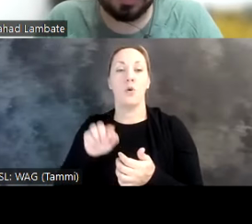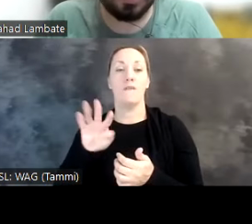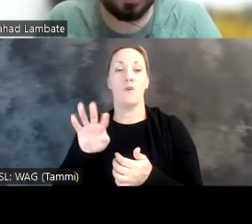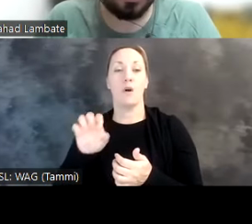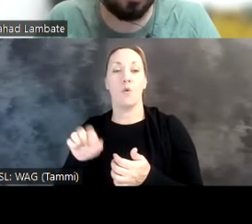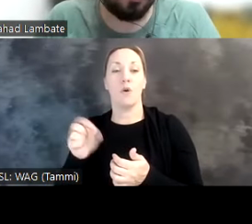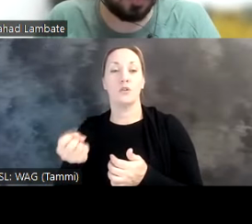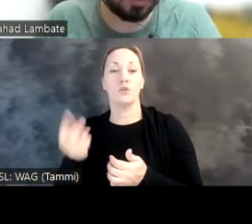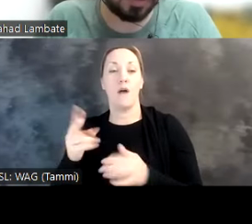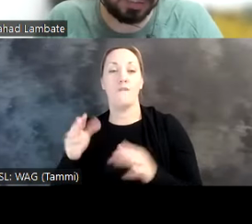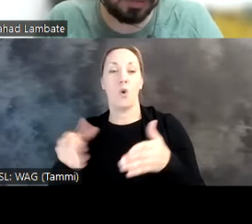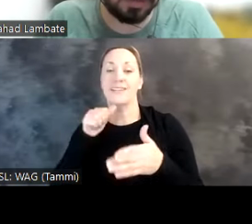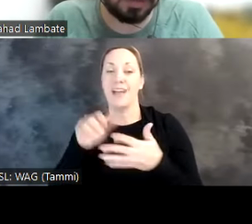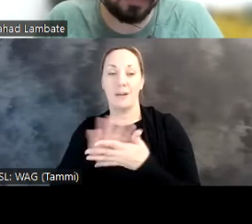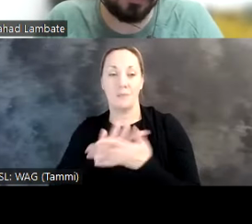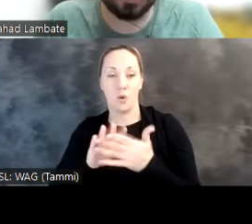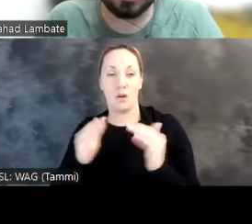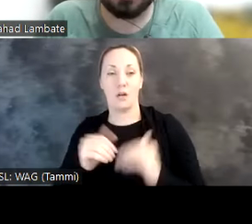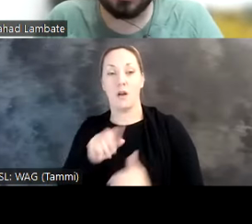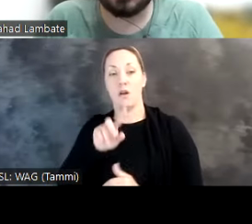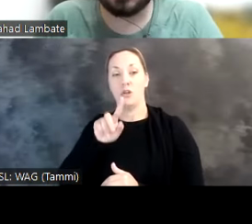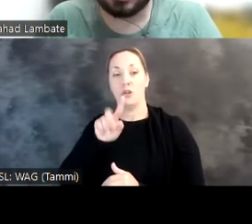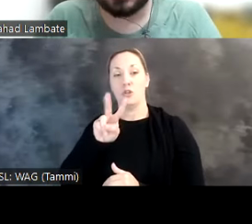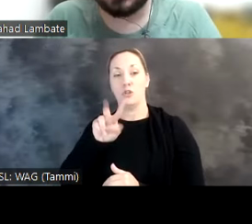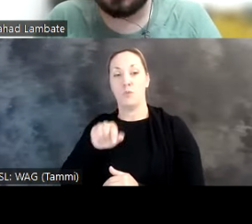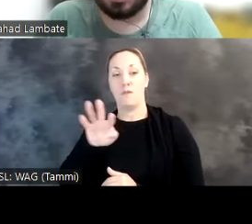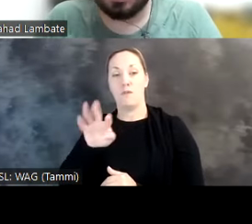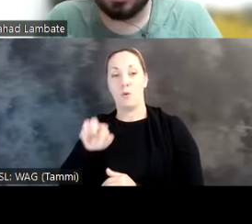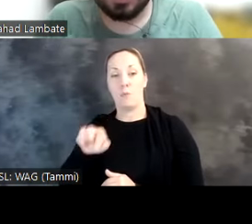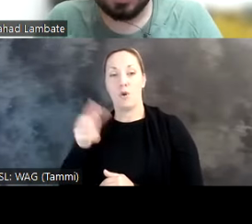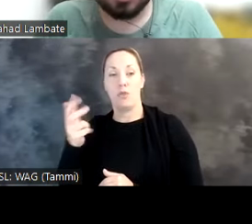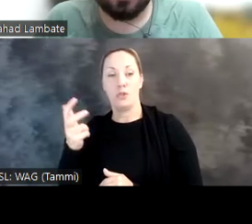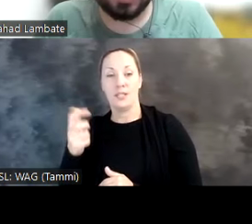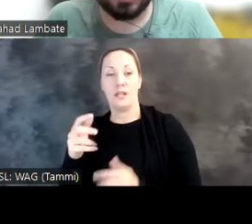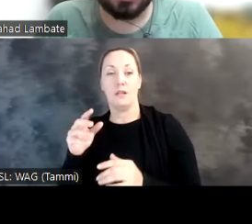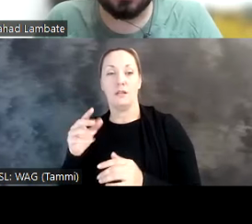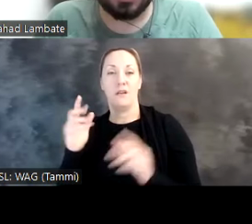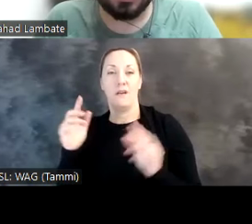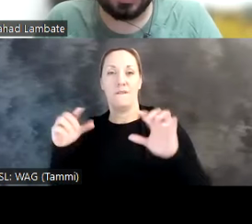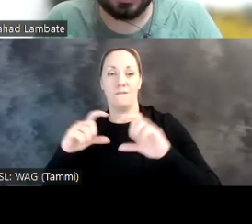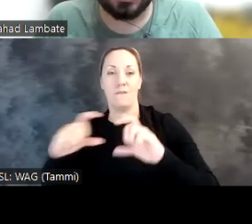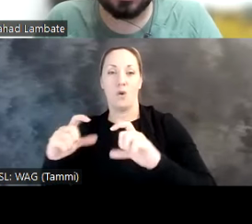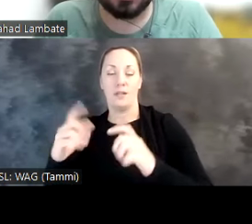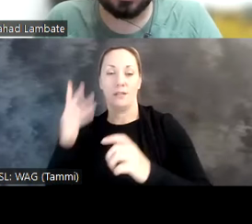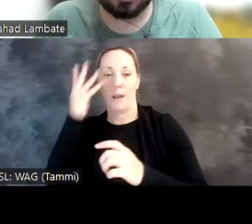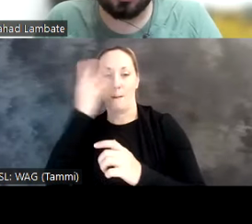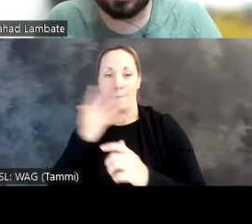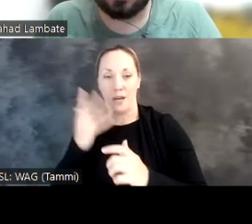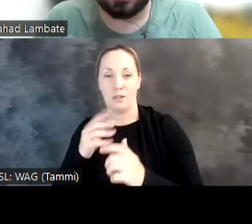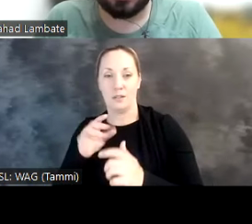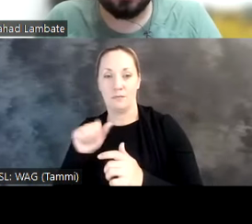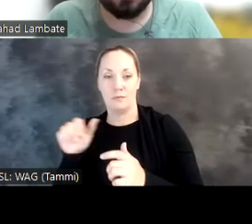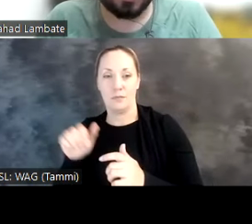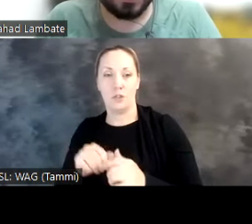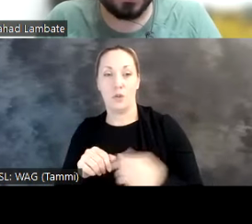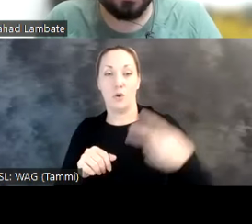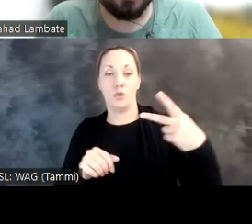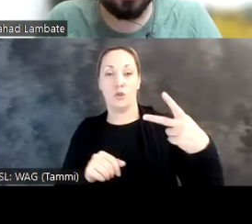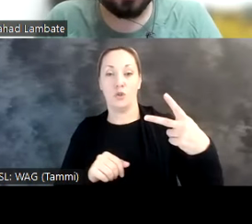AAA, 2413, focus appearance again at AAA. So 1 at AA and 2 at AAA.